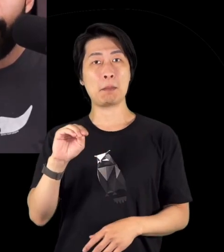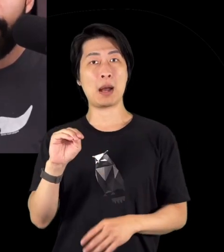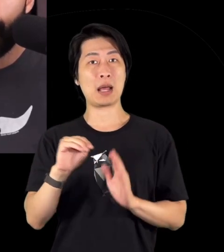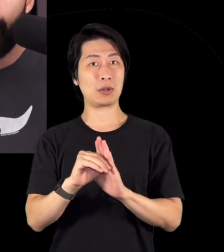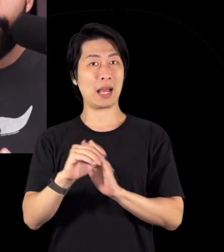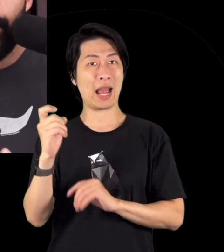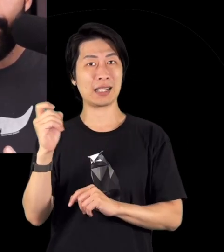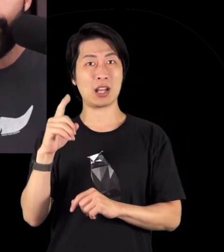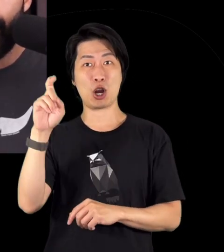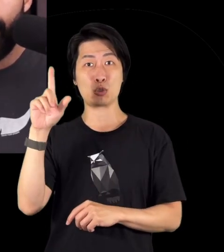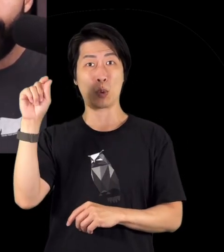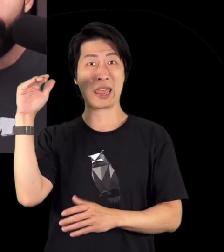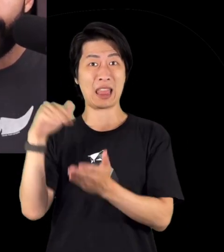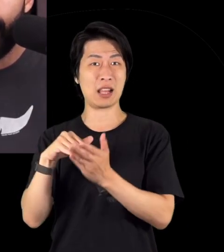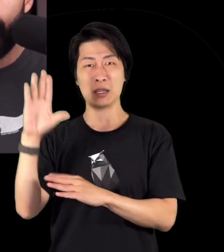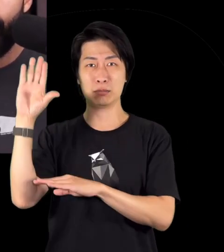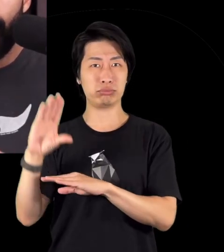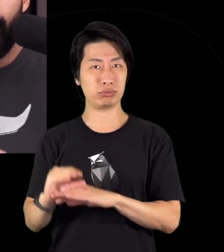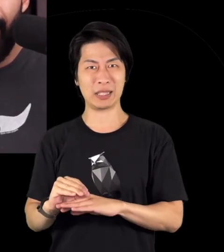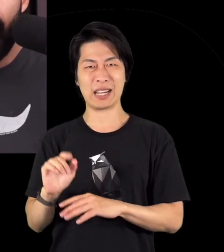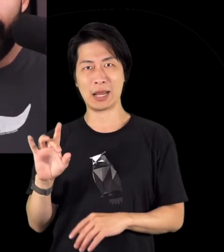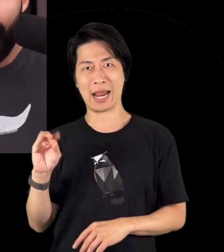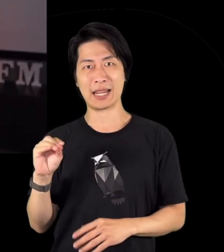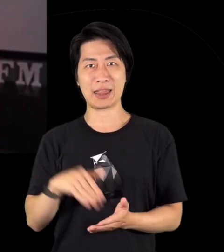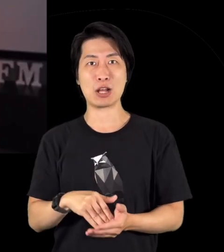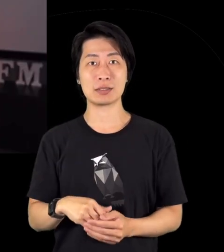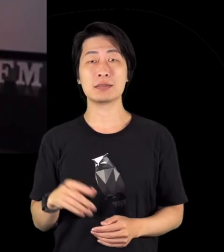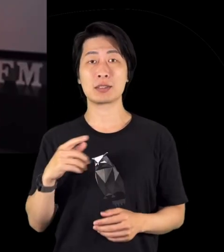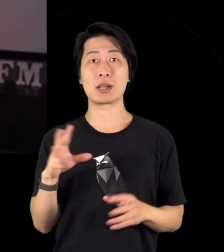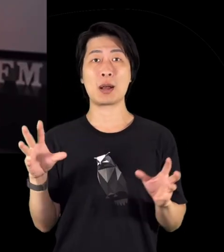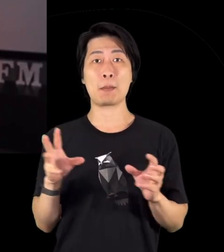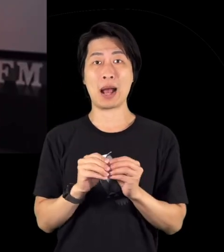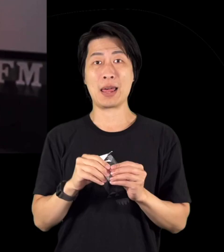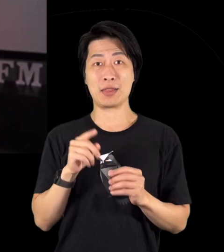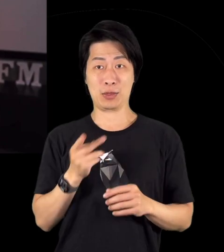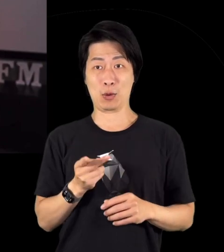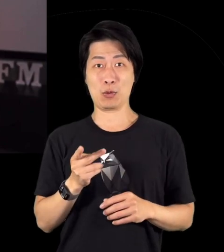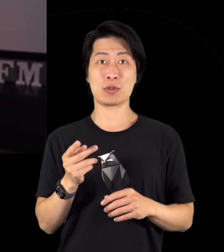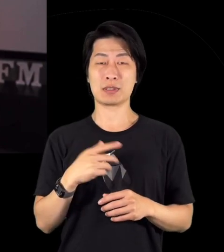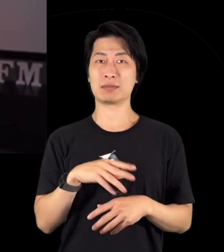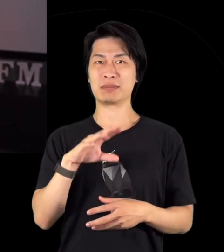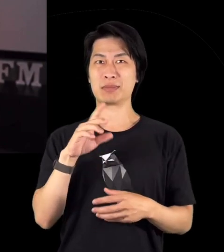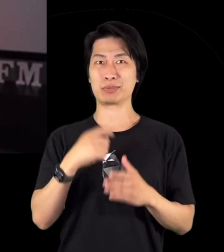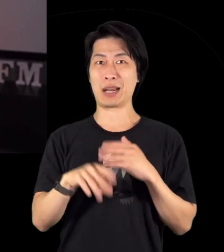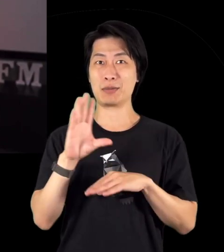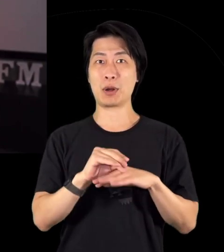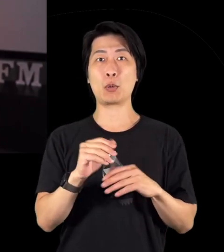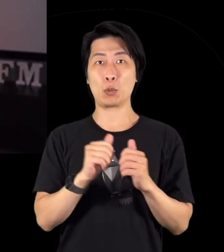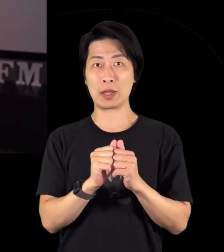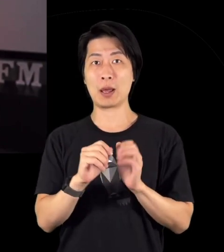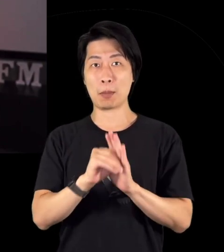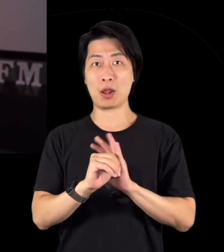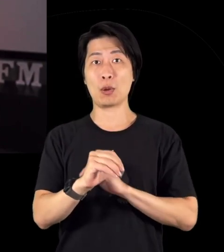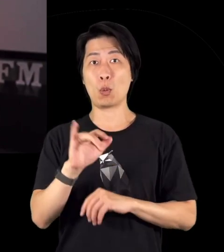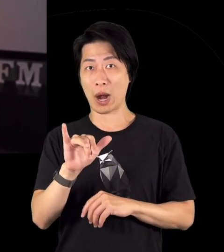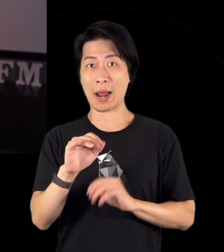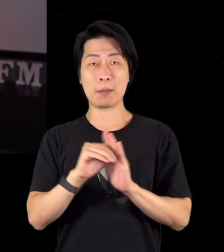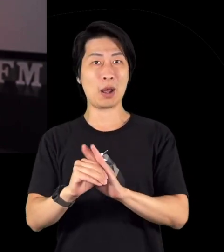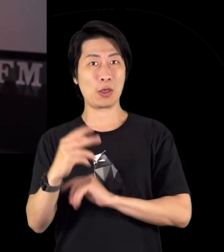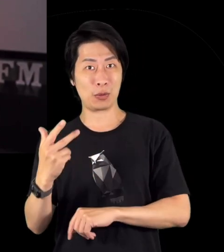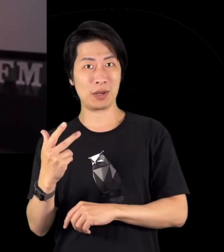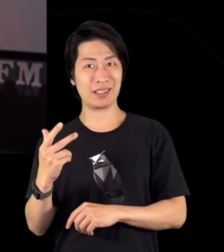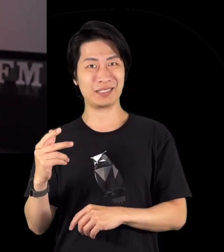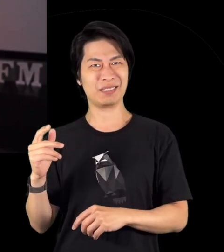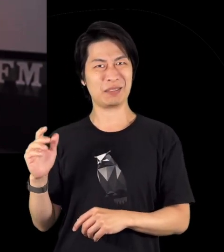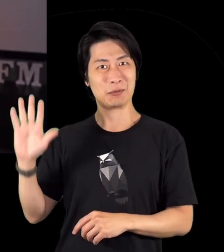and the Model X went from $120,000 to about $80,000. Now, if you combine these price decreases with the Model Y and Model 3 price